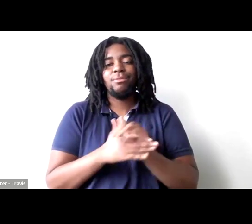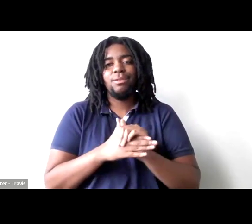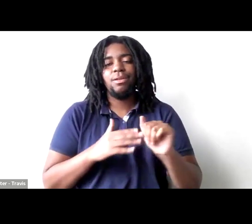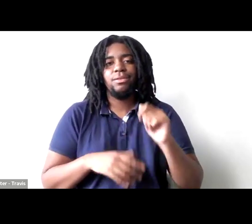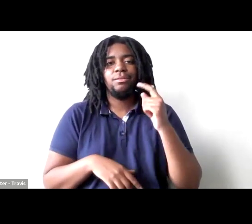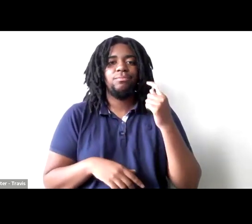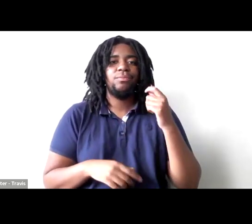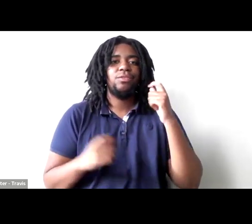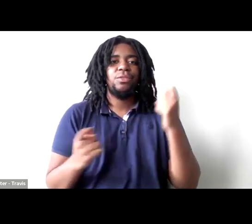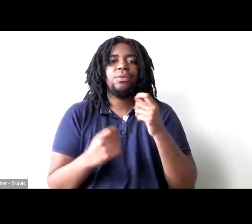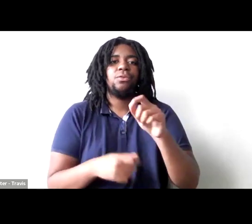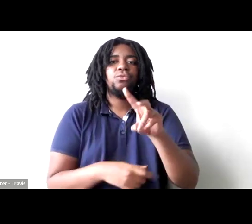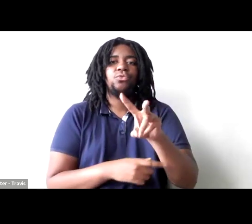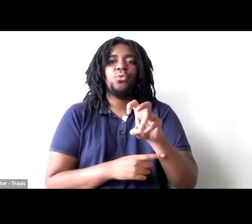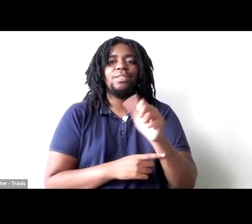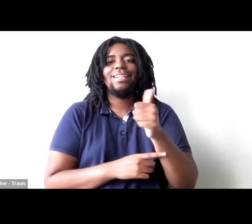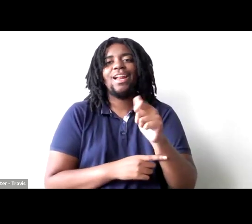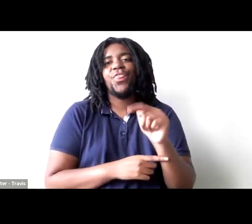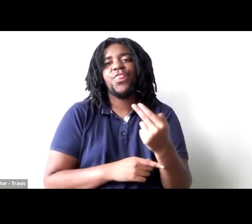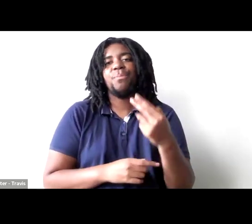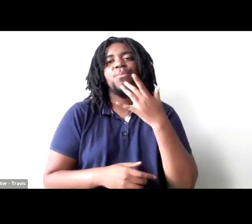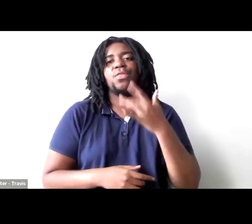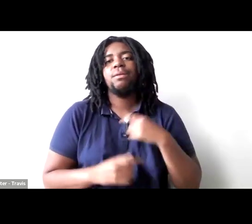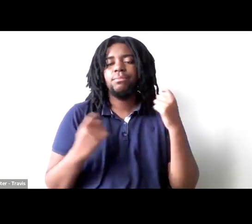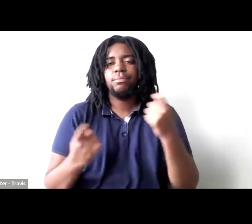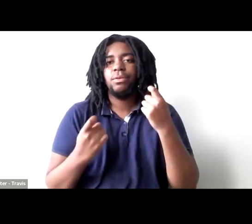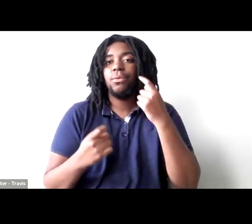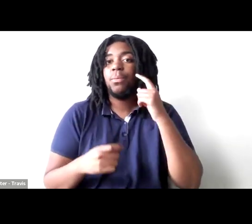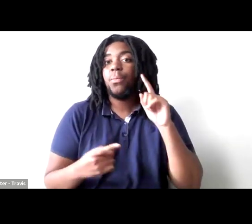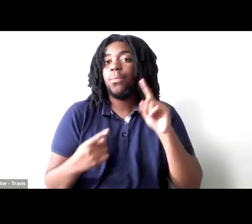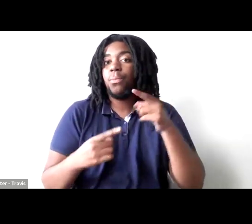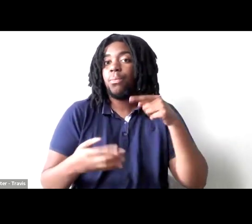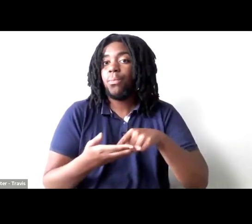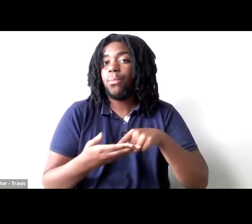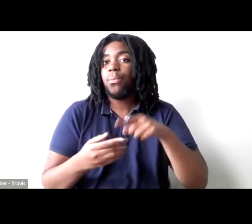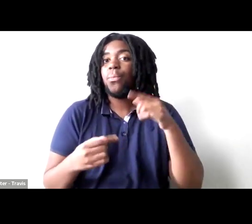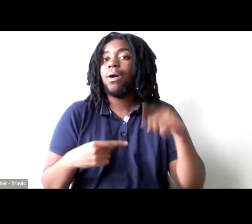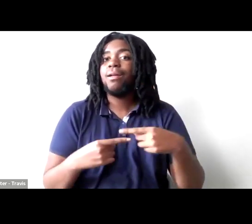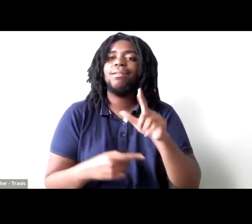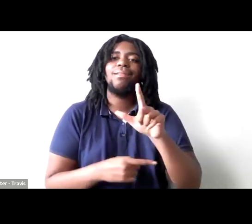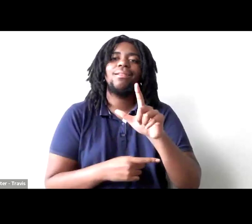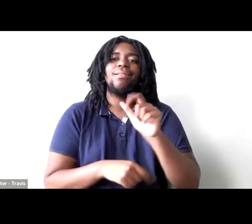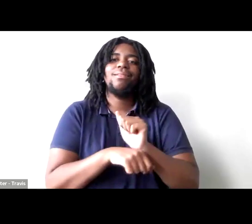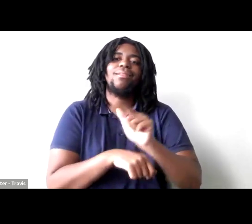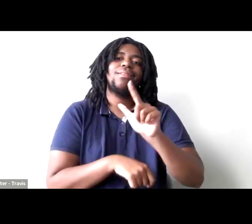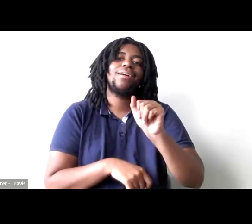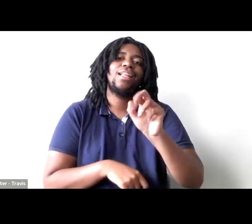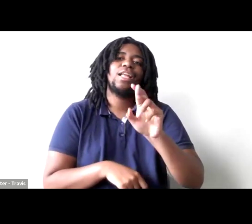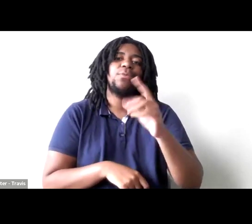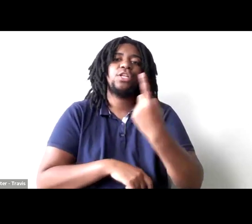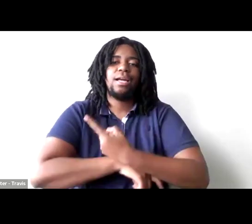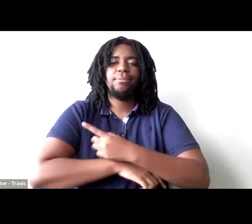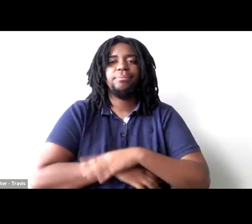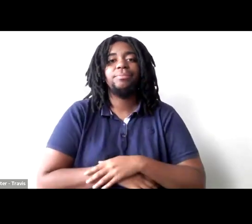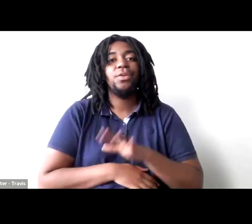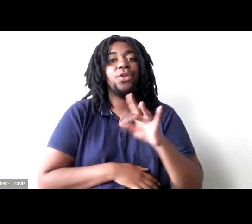birthday by Labor Day. Your gift will help us fund all the incredible work that goes into the programs we present,